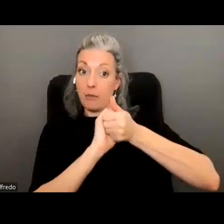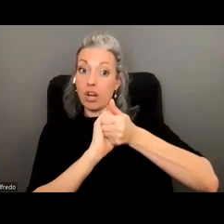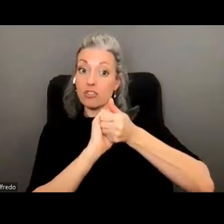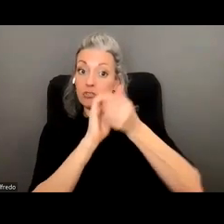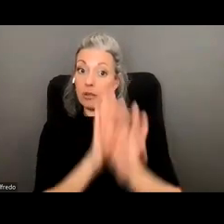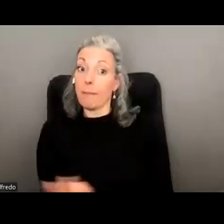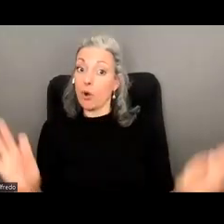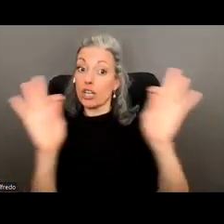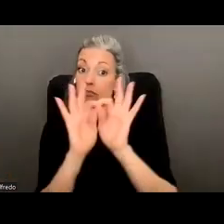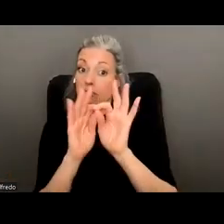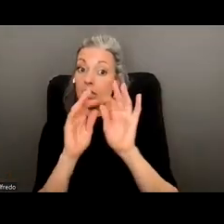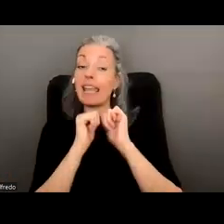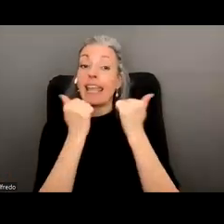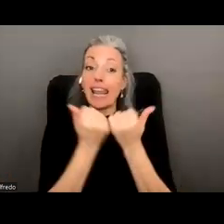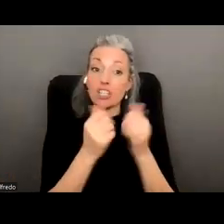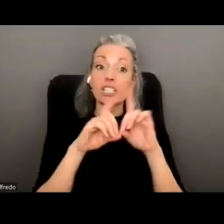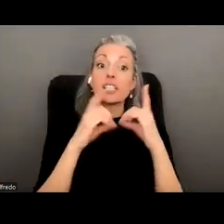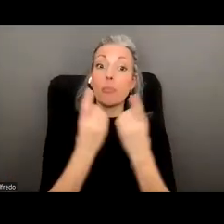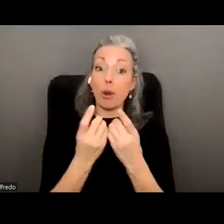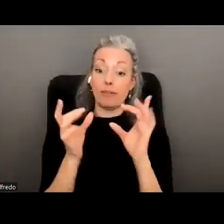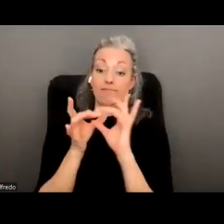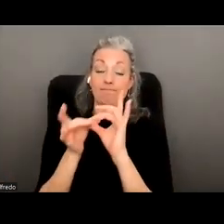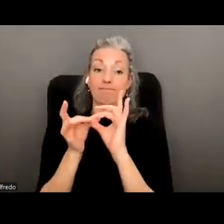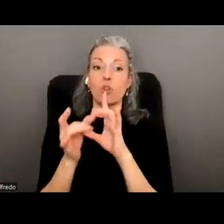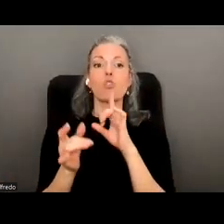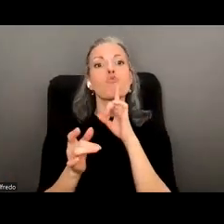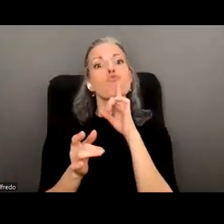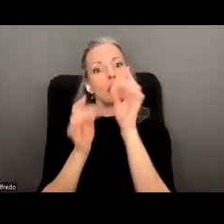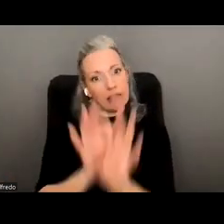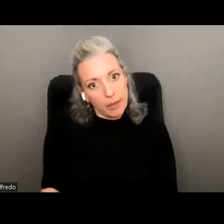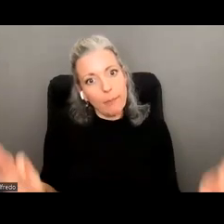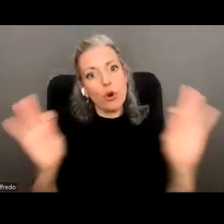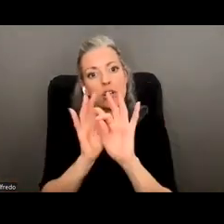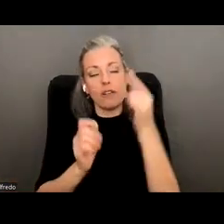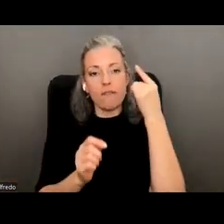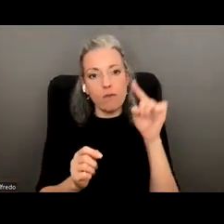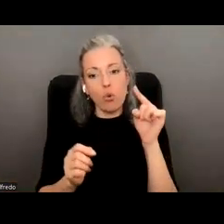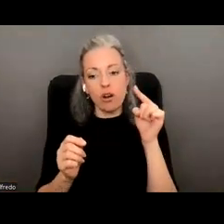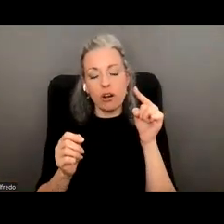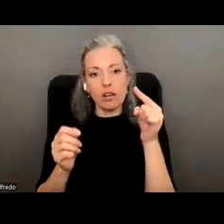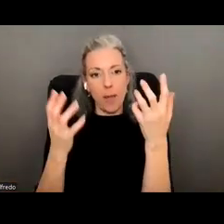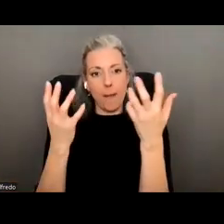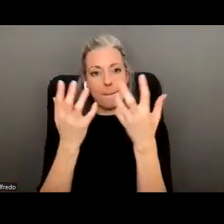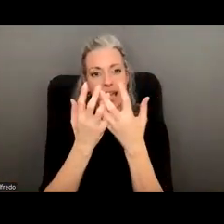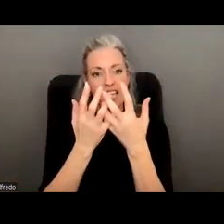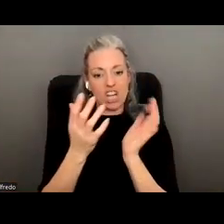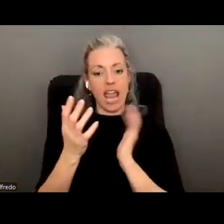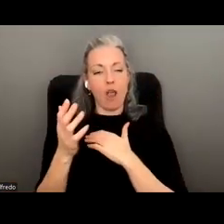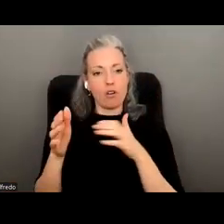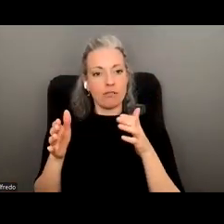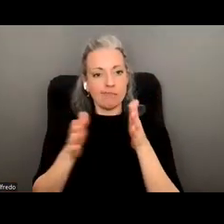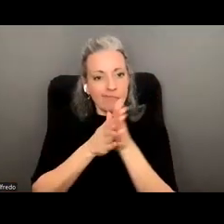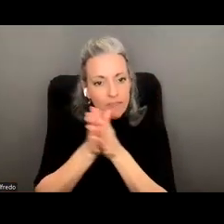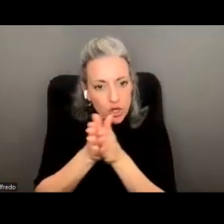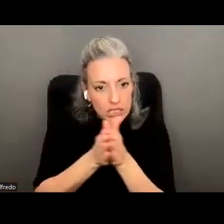So agency and department collaboration will really be critical for aligning our homelessness efforts and